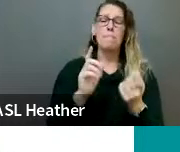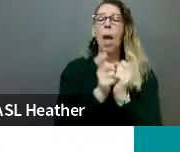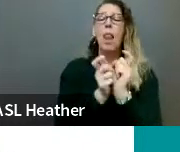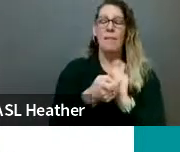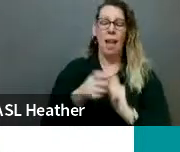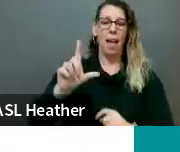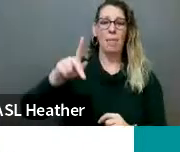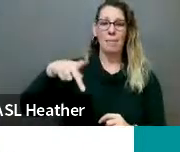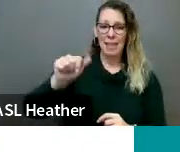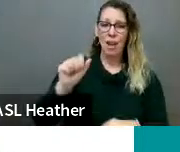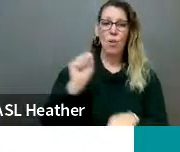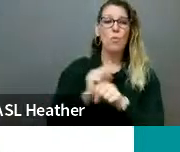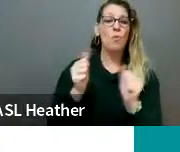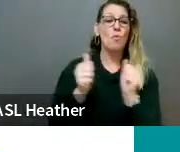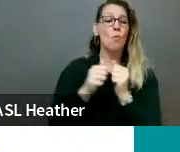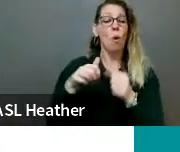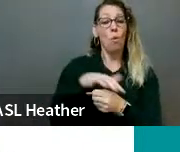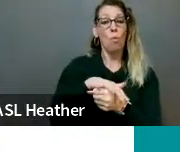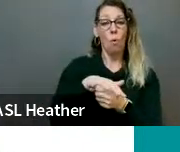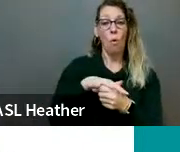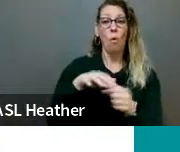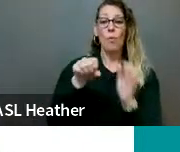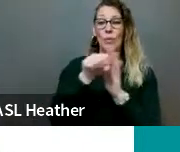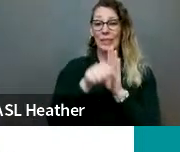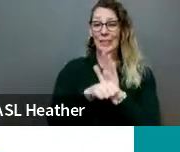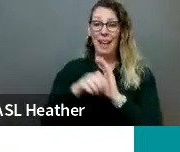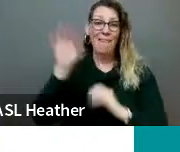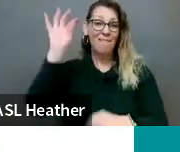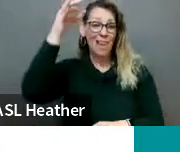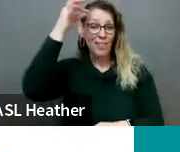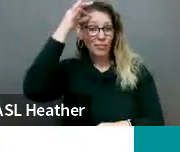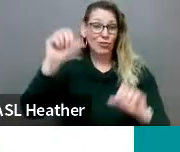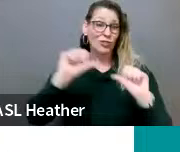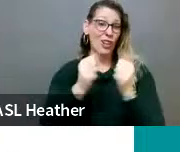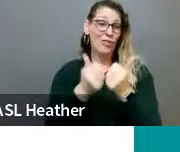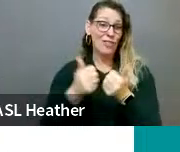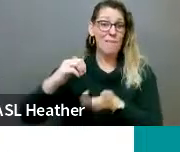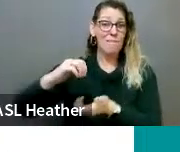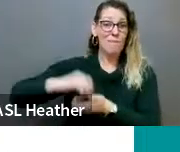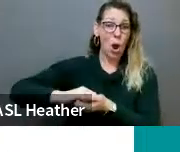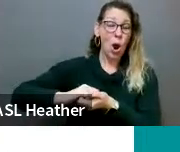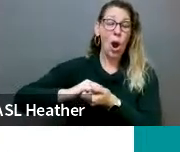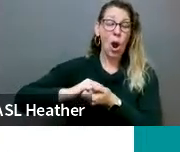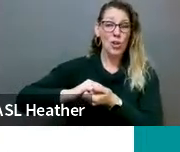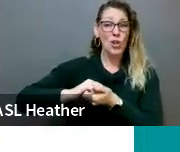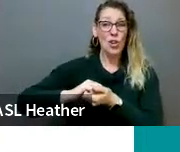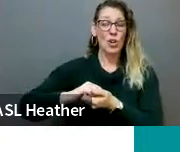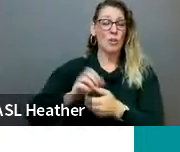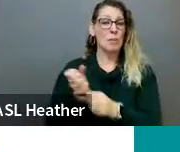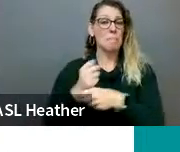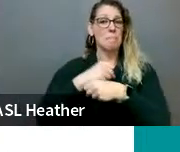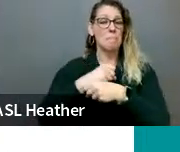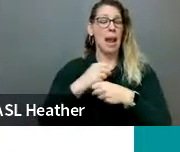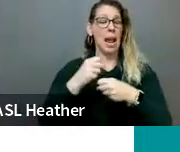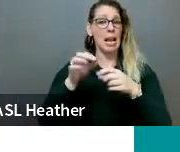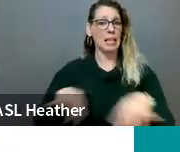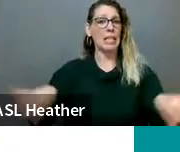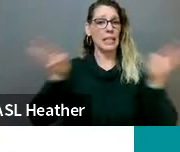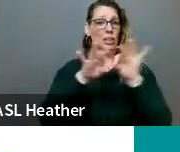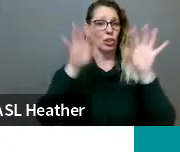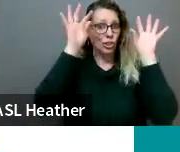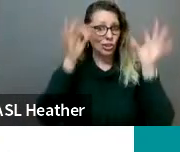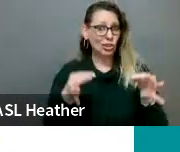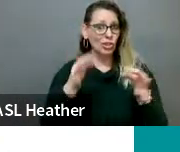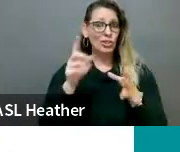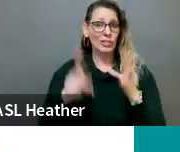and to work with local, state, and federal agency partners to make key decisions about the program's design. We're also asking